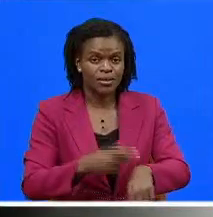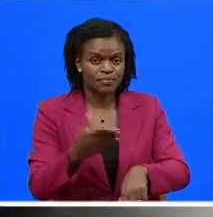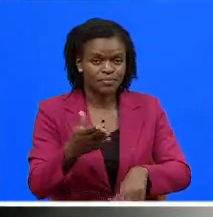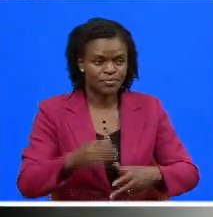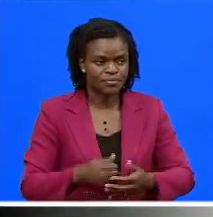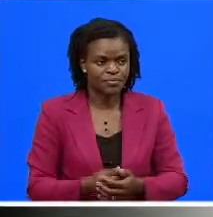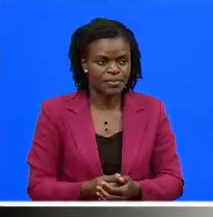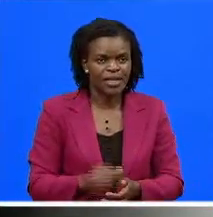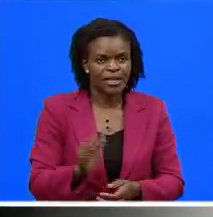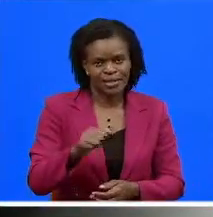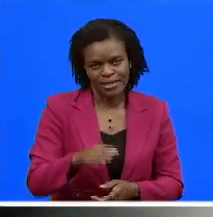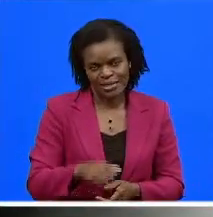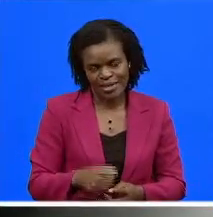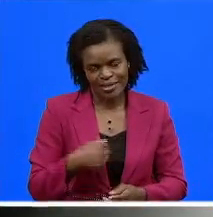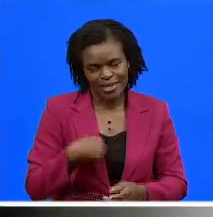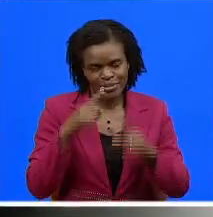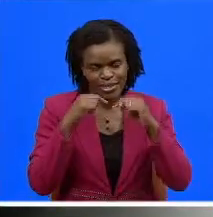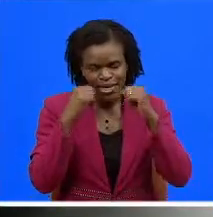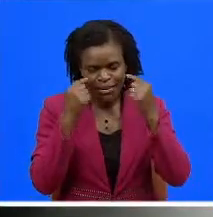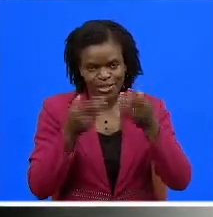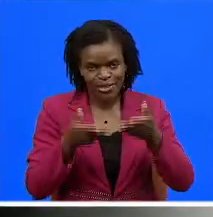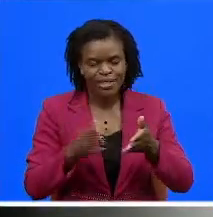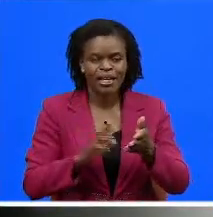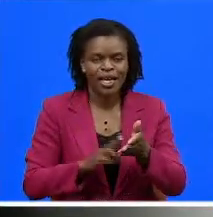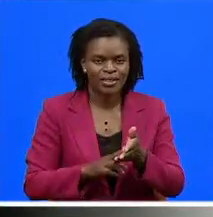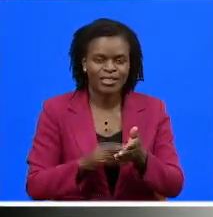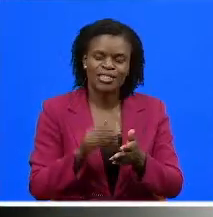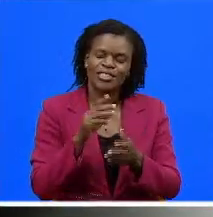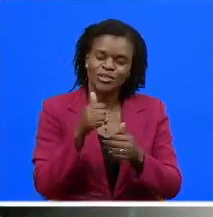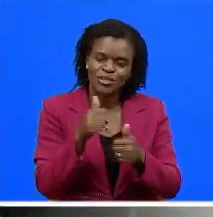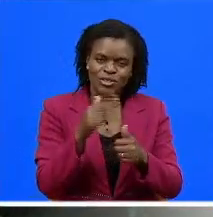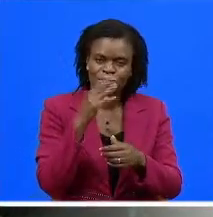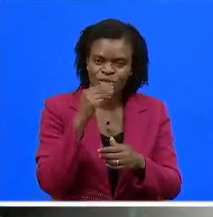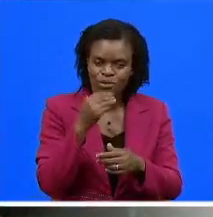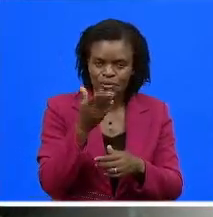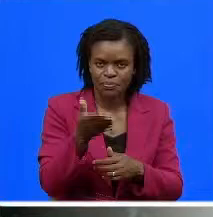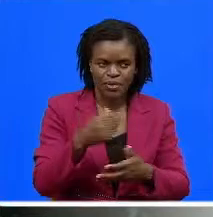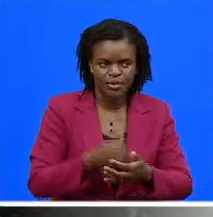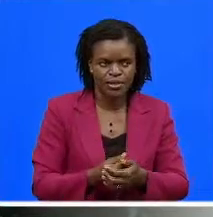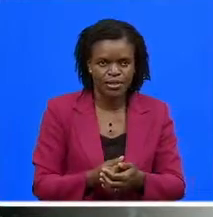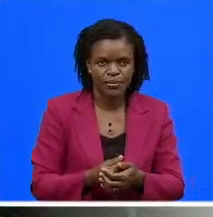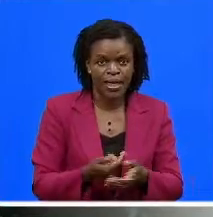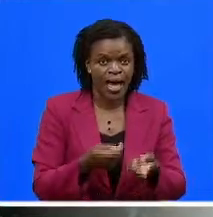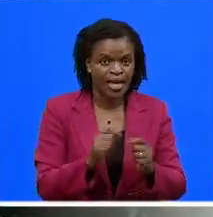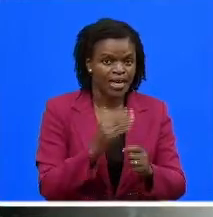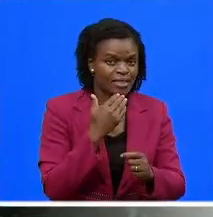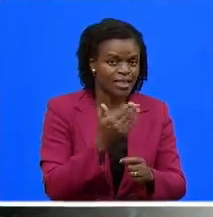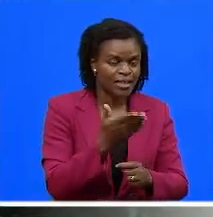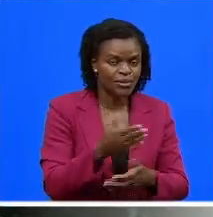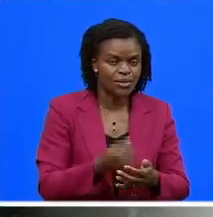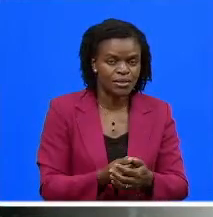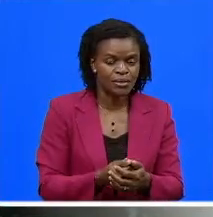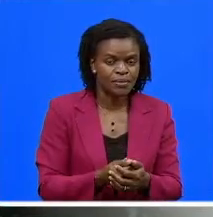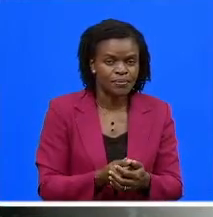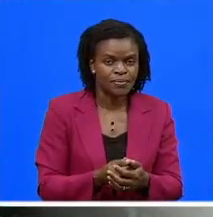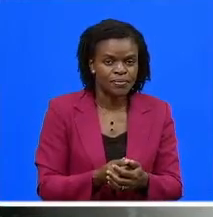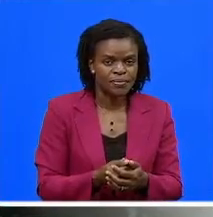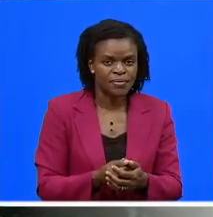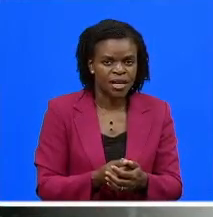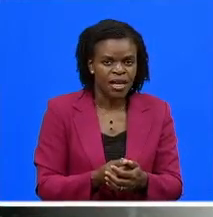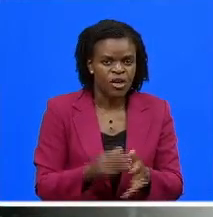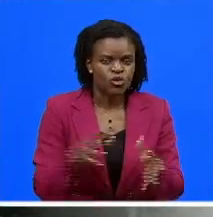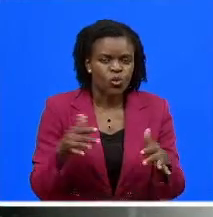So honored to be here today and excited to be speaking with you today. All right, thank you so much once again. Yes. All right, so just getting into it, what are the